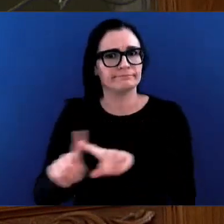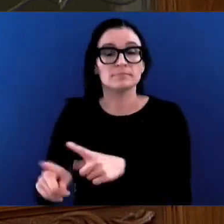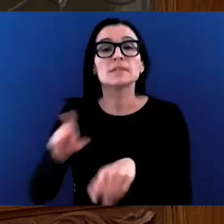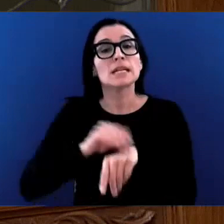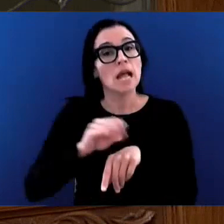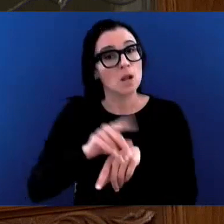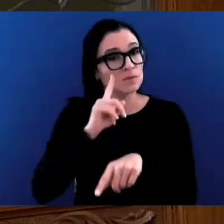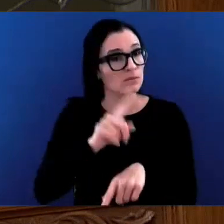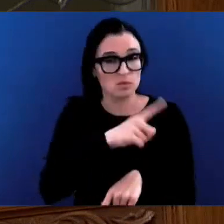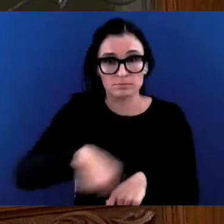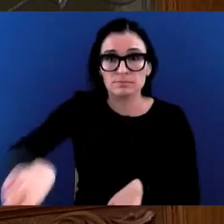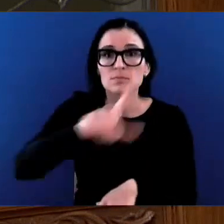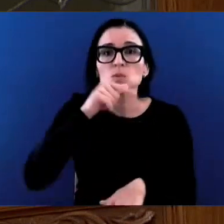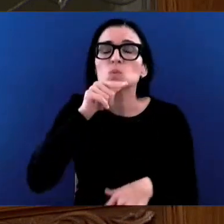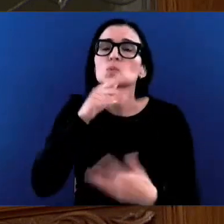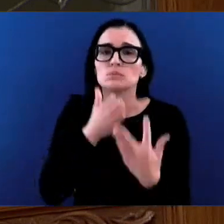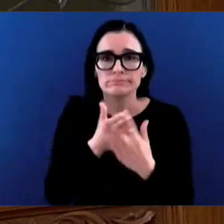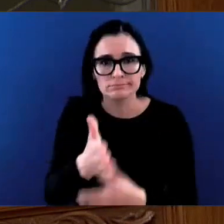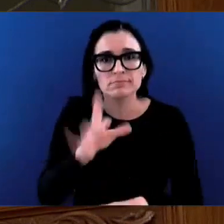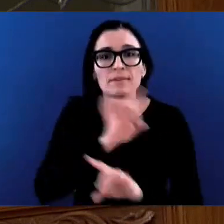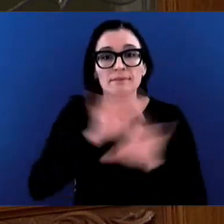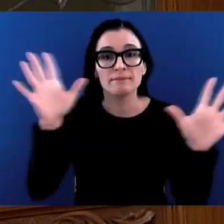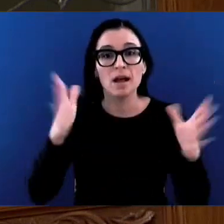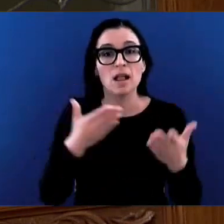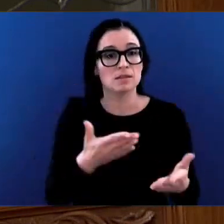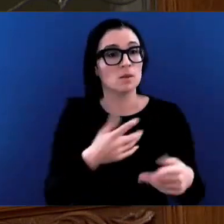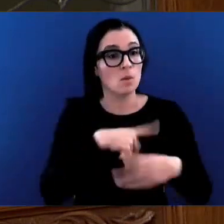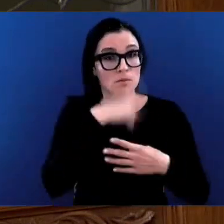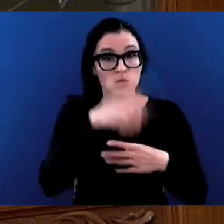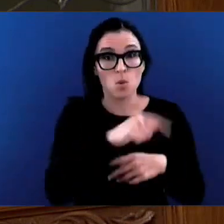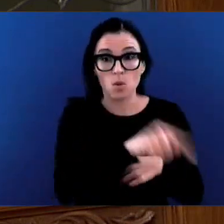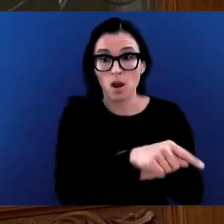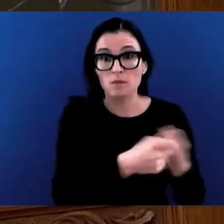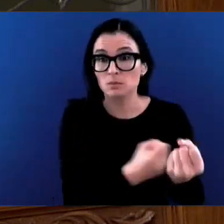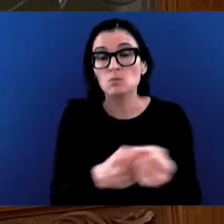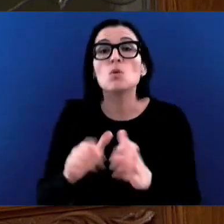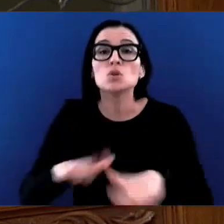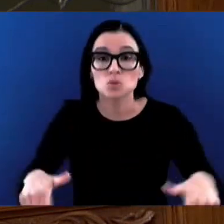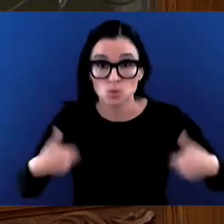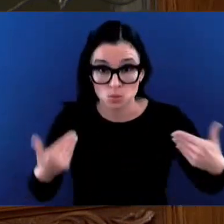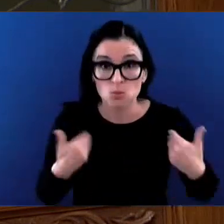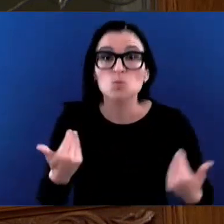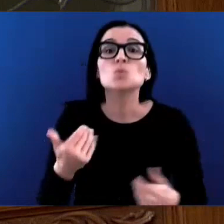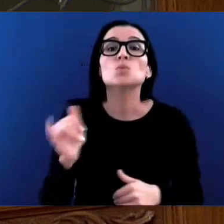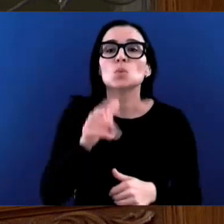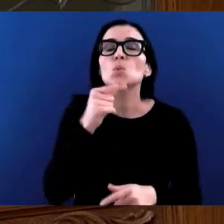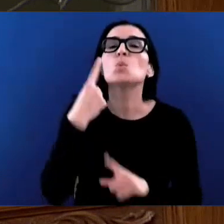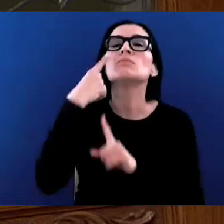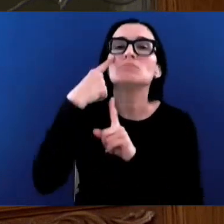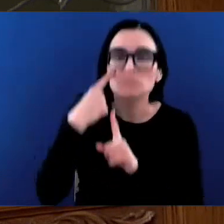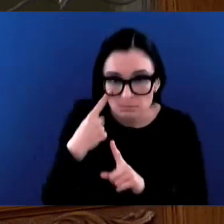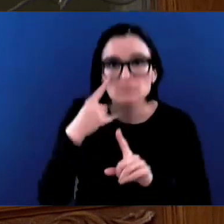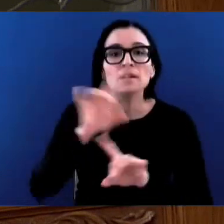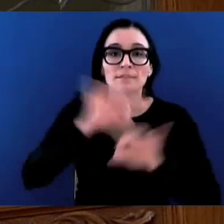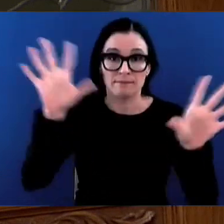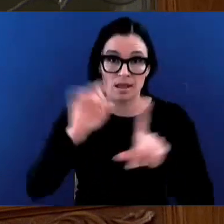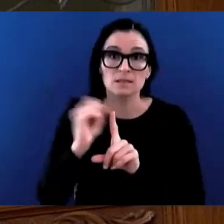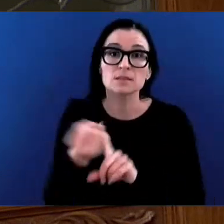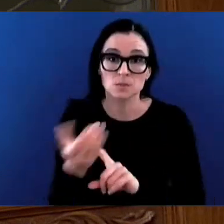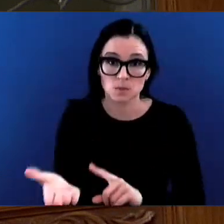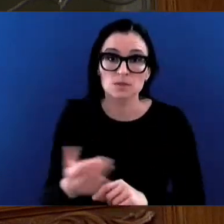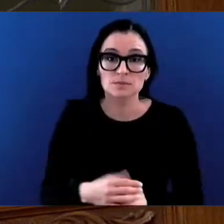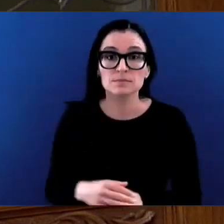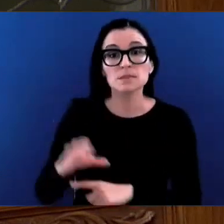providing support to children and youth who witness violence in their families. The impact of crime on a victim, survivor, their family,